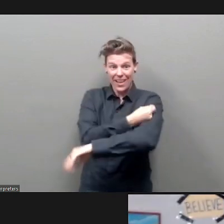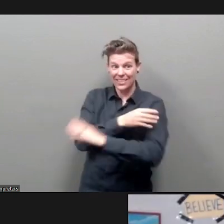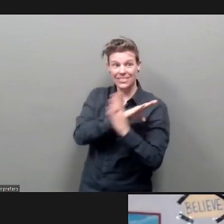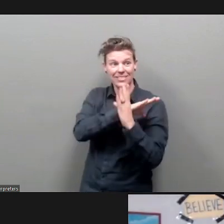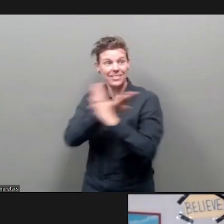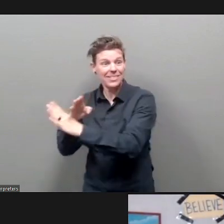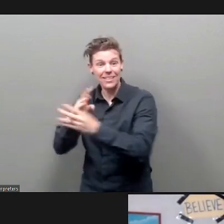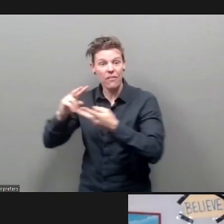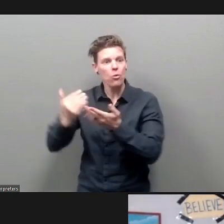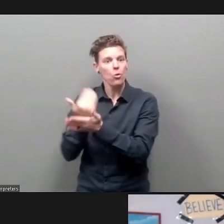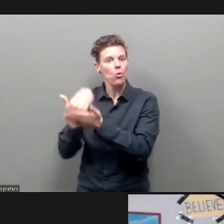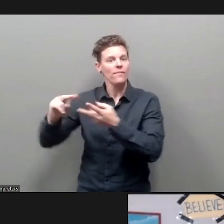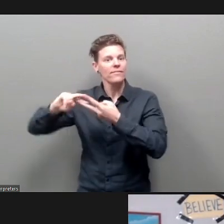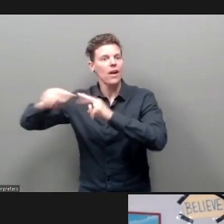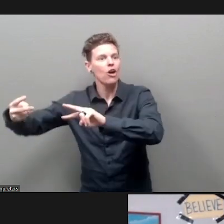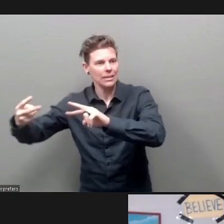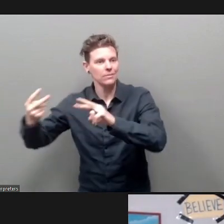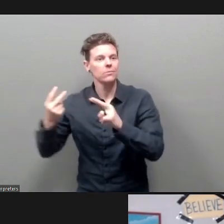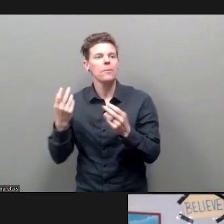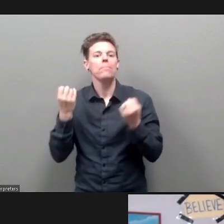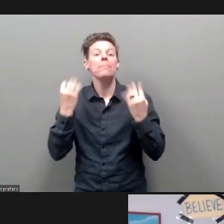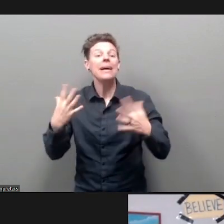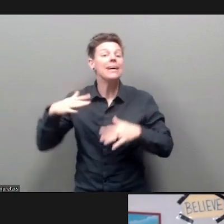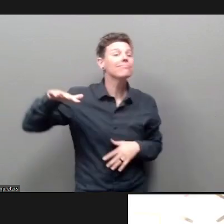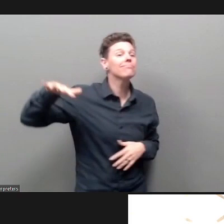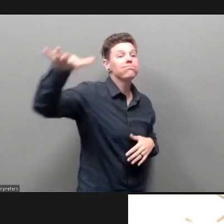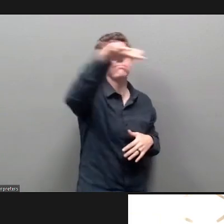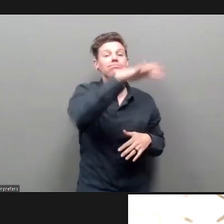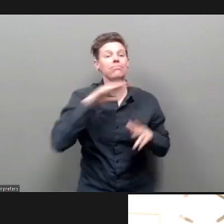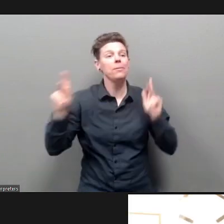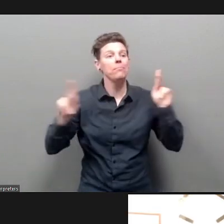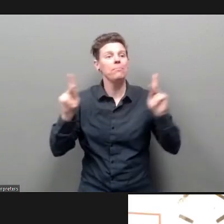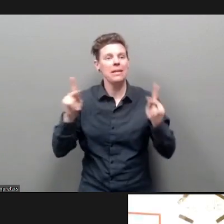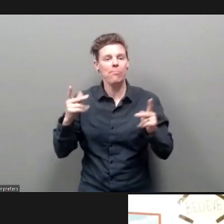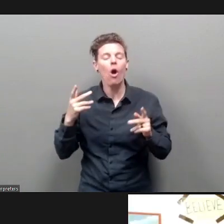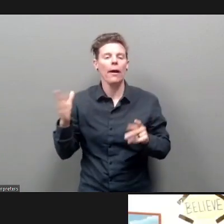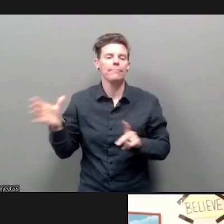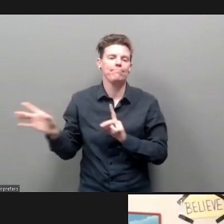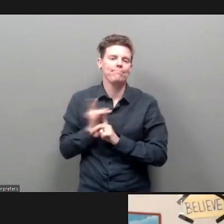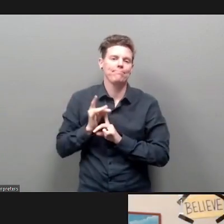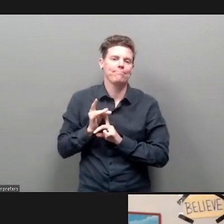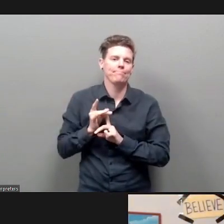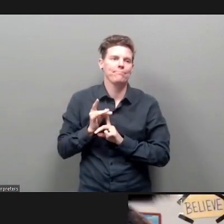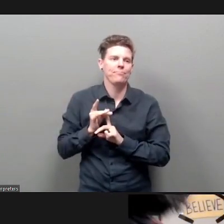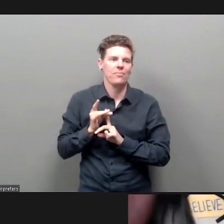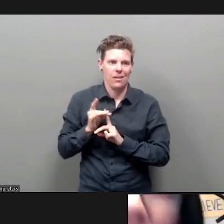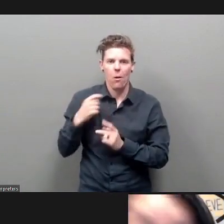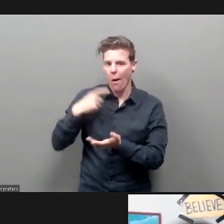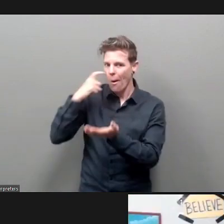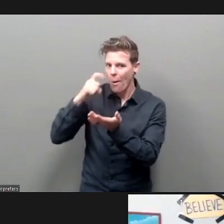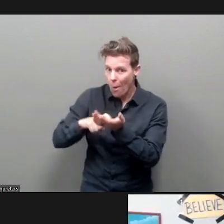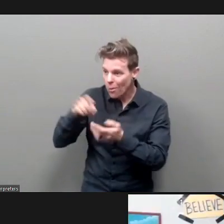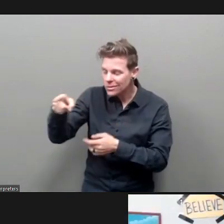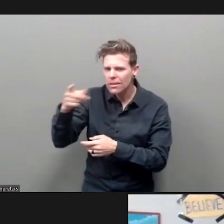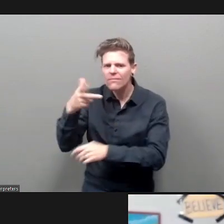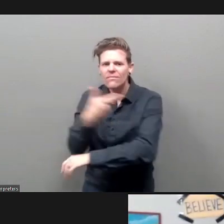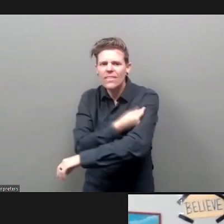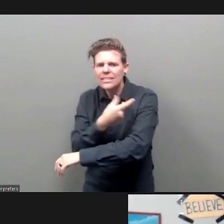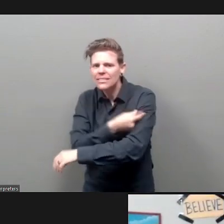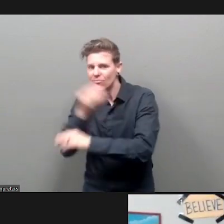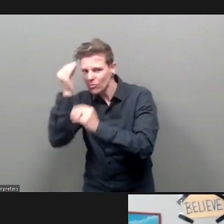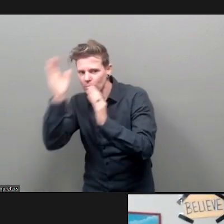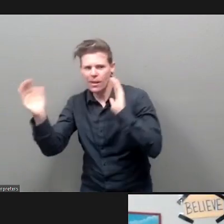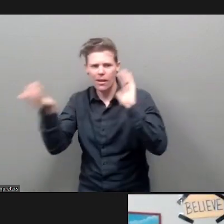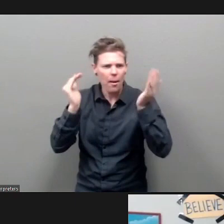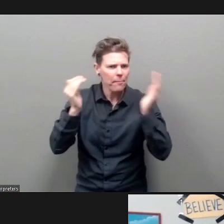and then look at their vaccination data to tell. And so I don't think every 3 months. I think that would be extreme. That